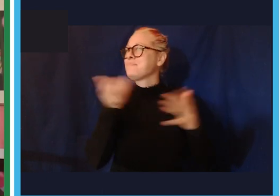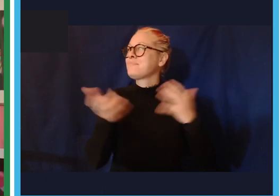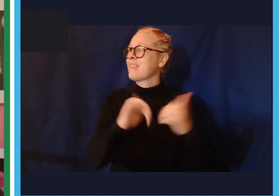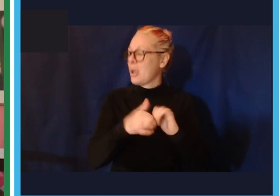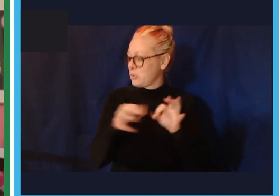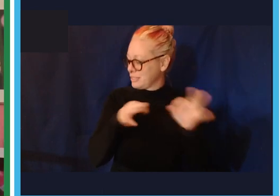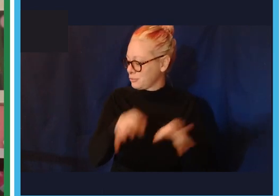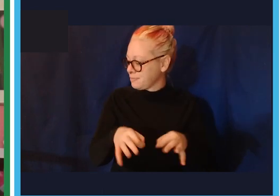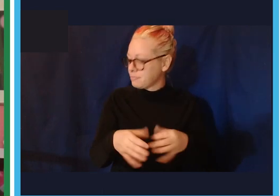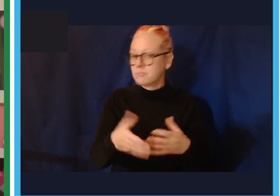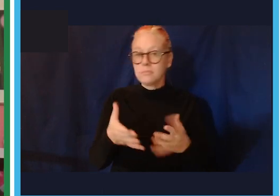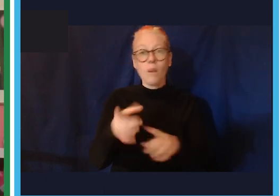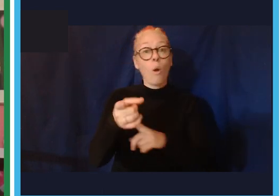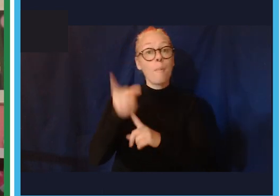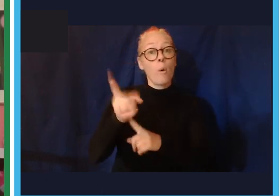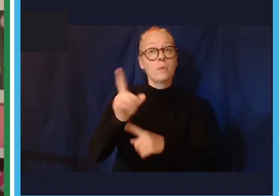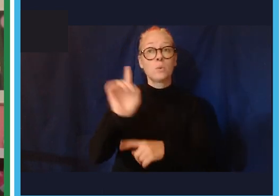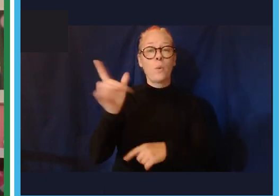able to do so easily.